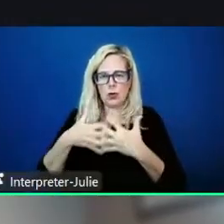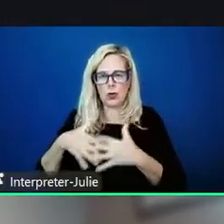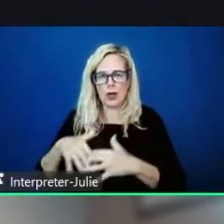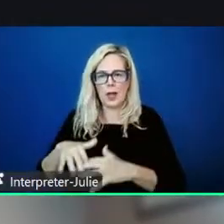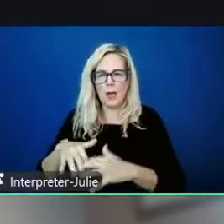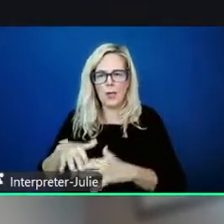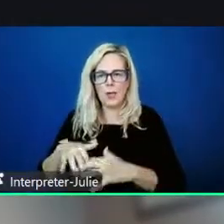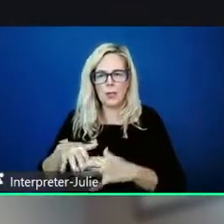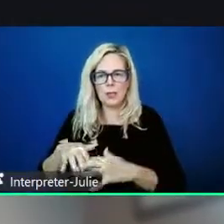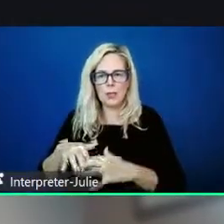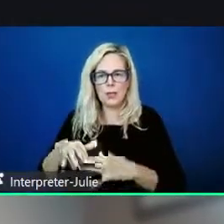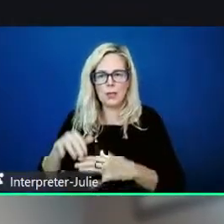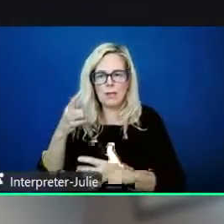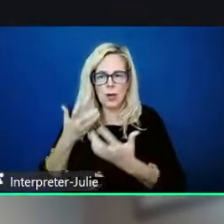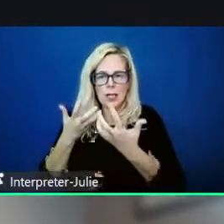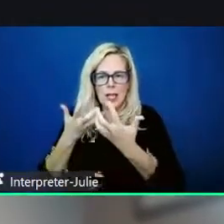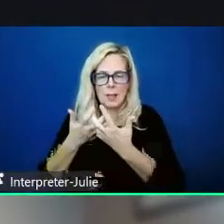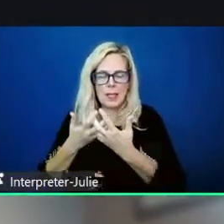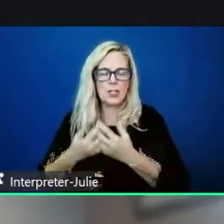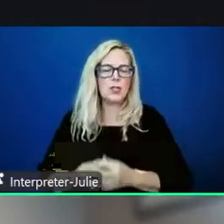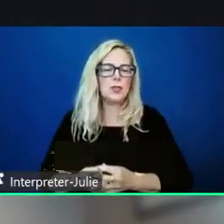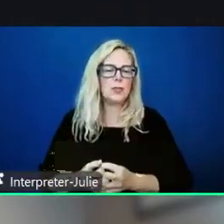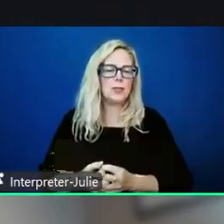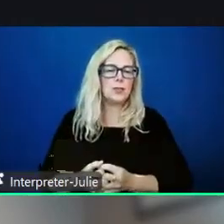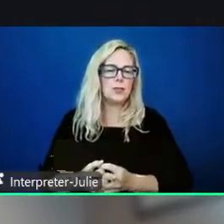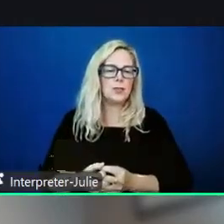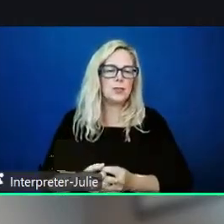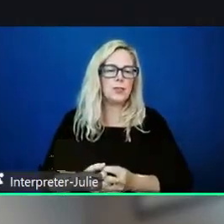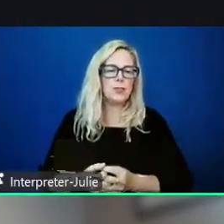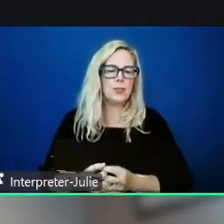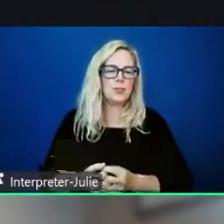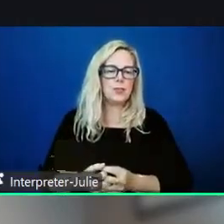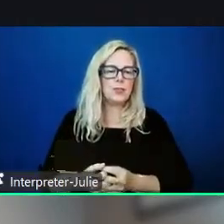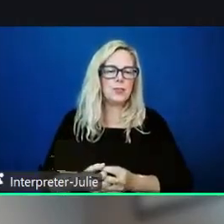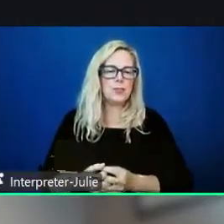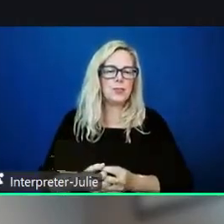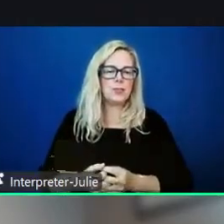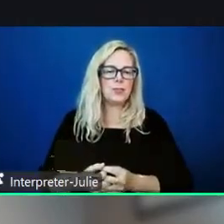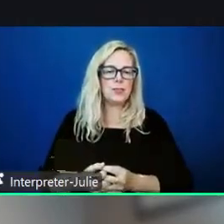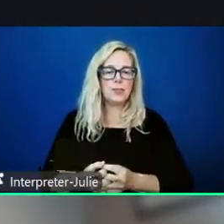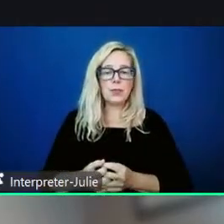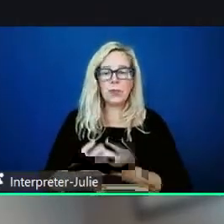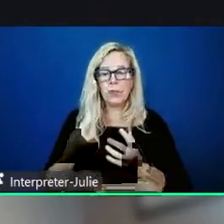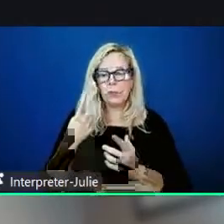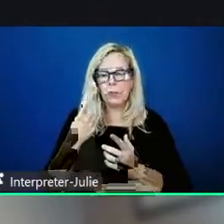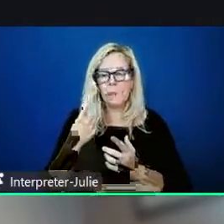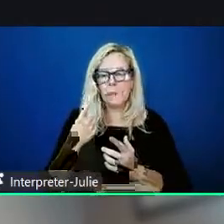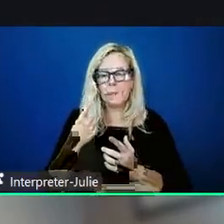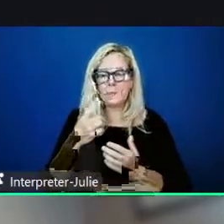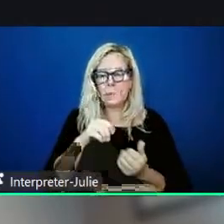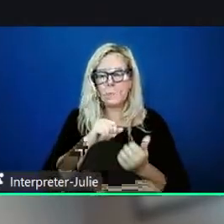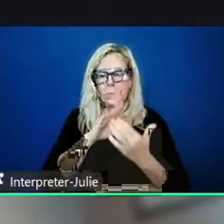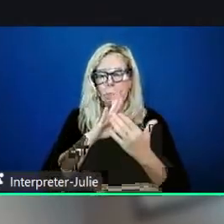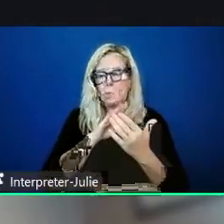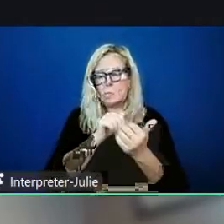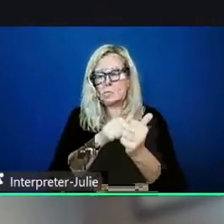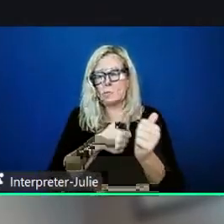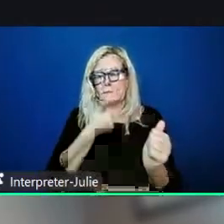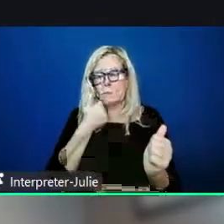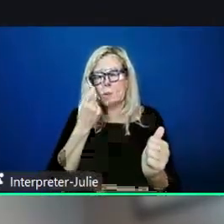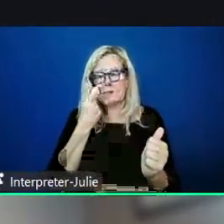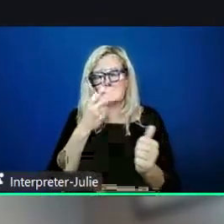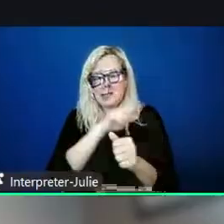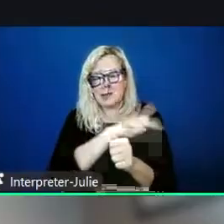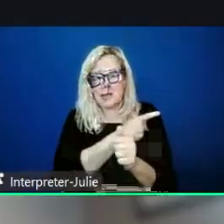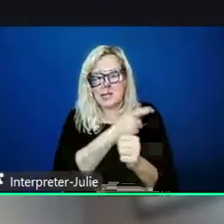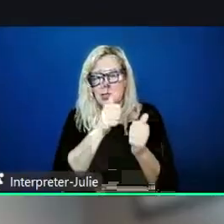accommodation. So one that's often possible to do is avoid seeing patients with a specific diagnosis. Faculty might push back